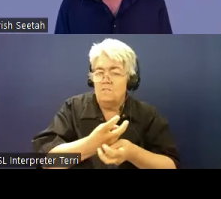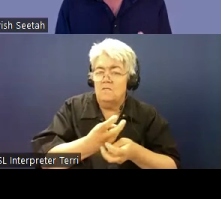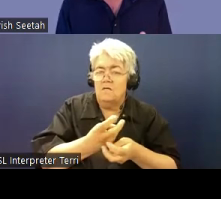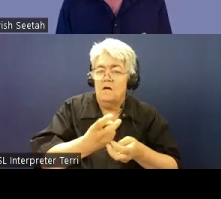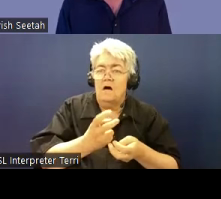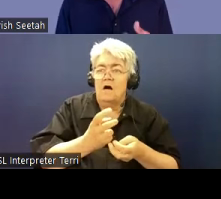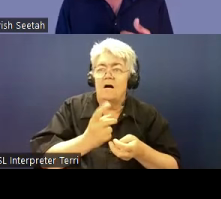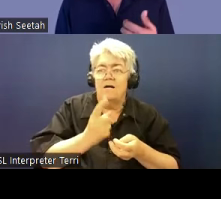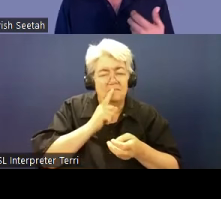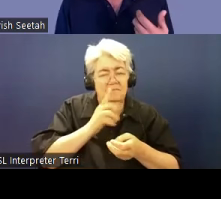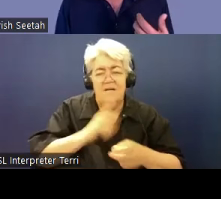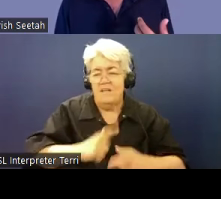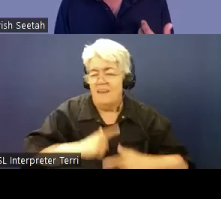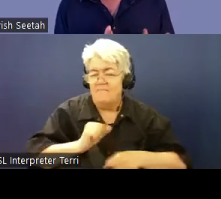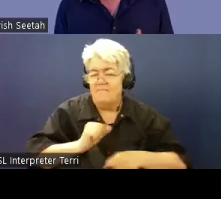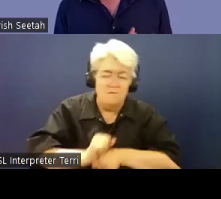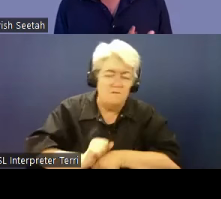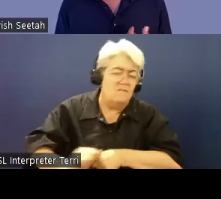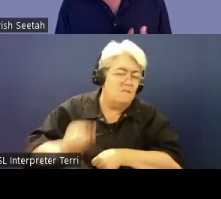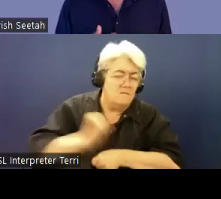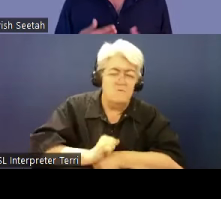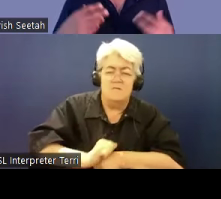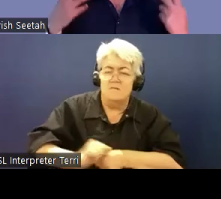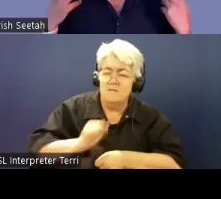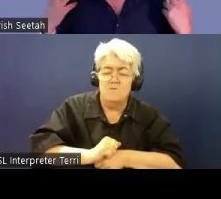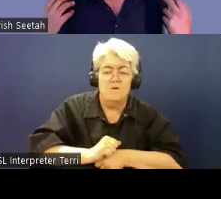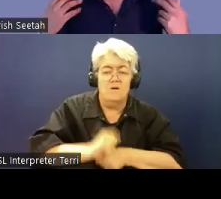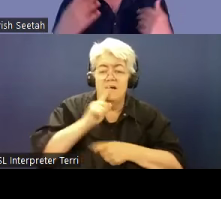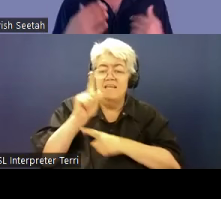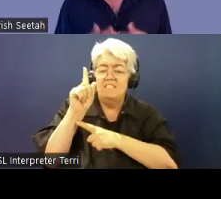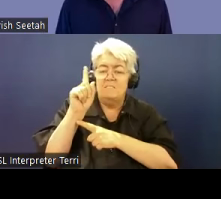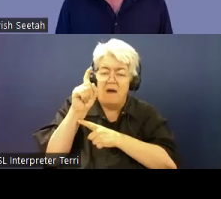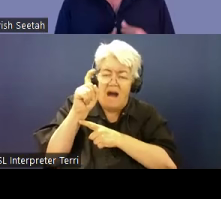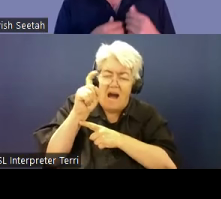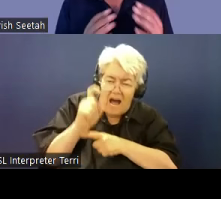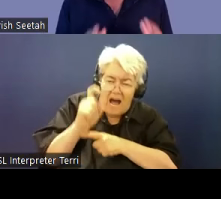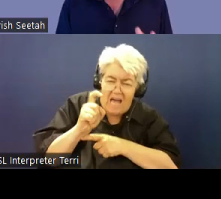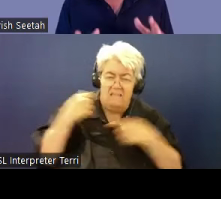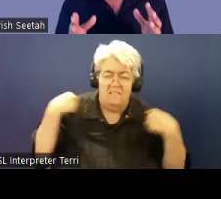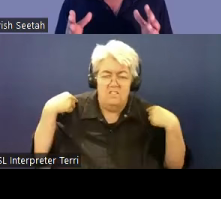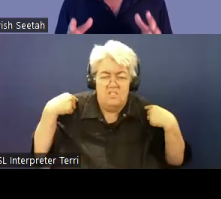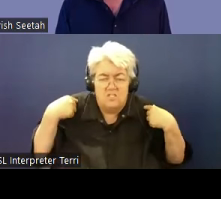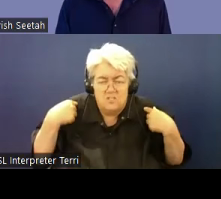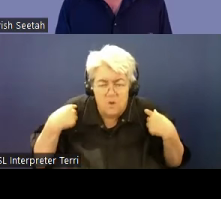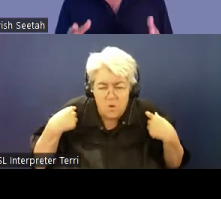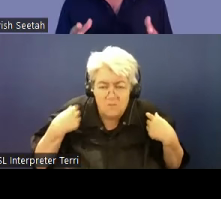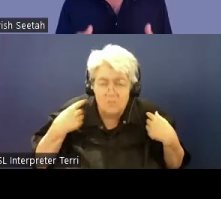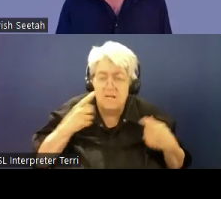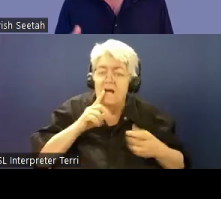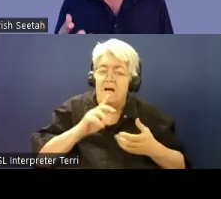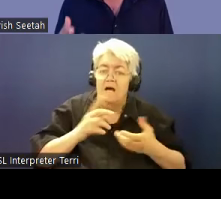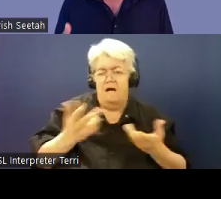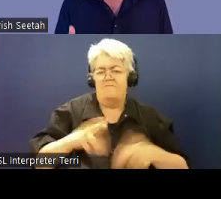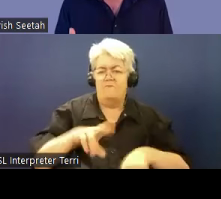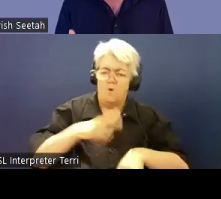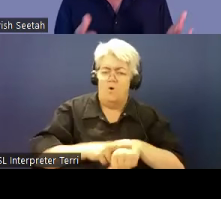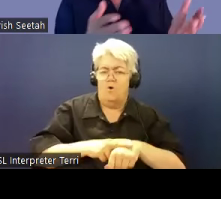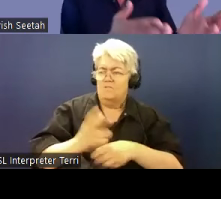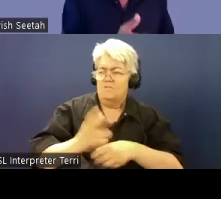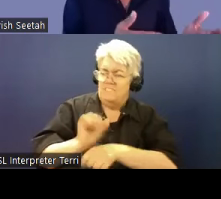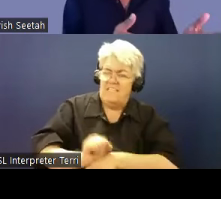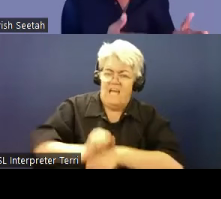hard working life. Changes to the spine, changes around the neck and the shoulders, of course, as we expect in a population of